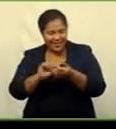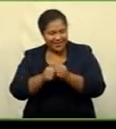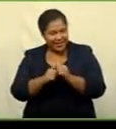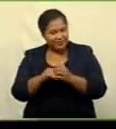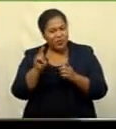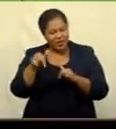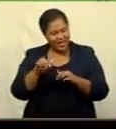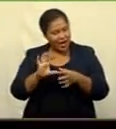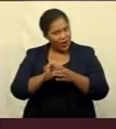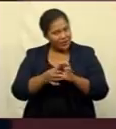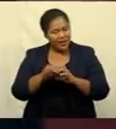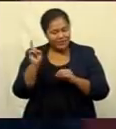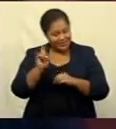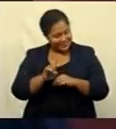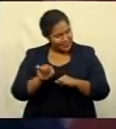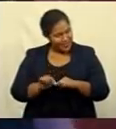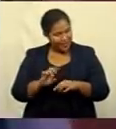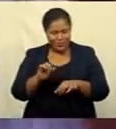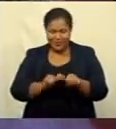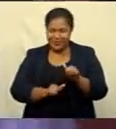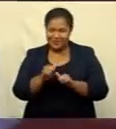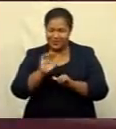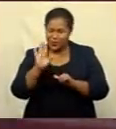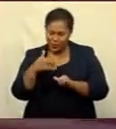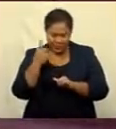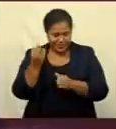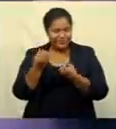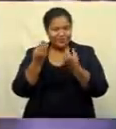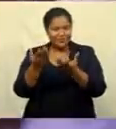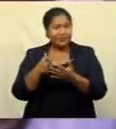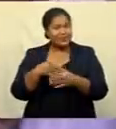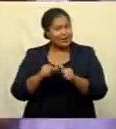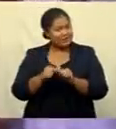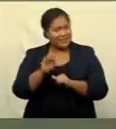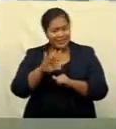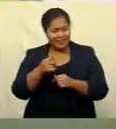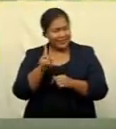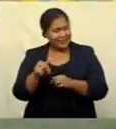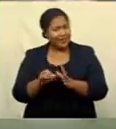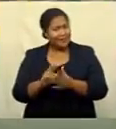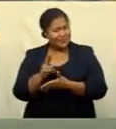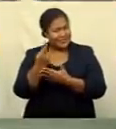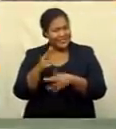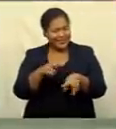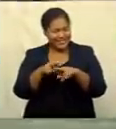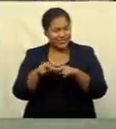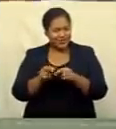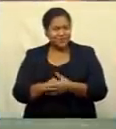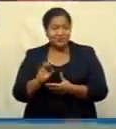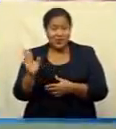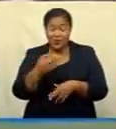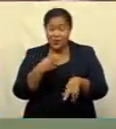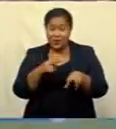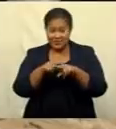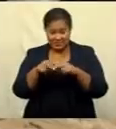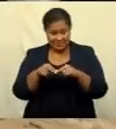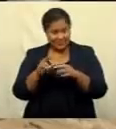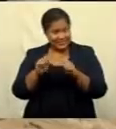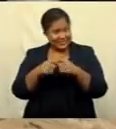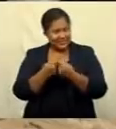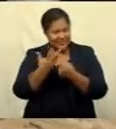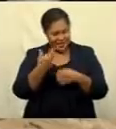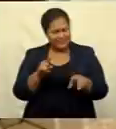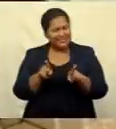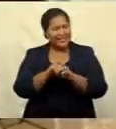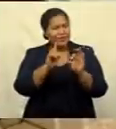So I'm just here to do my best and always put my best foot forward every time for Fiji. All Team Fiji athletes have a common